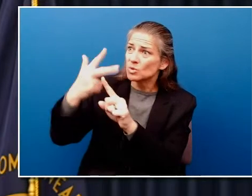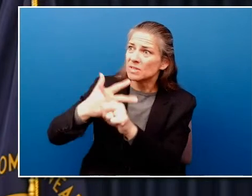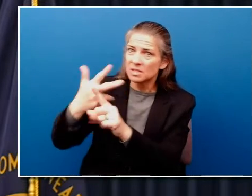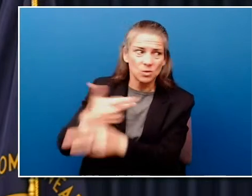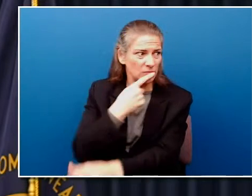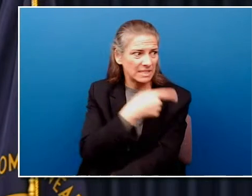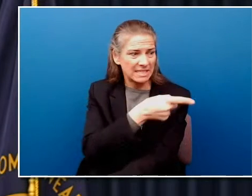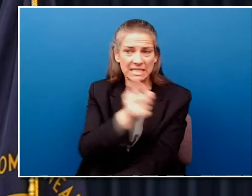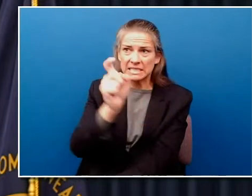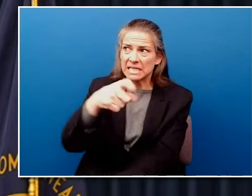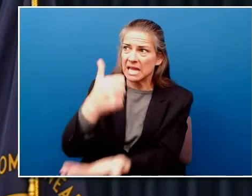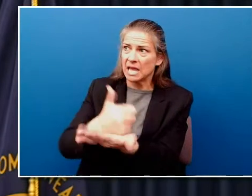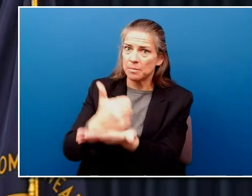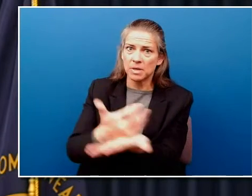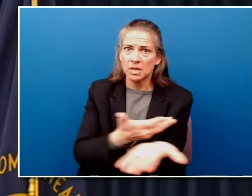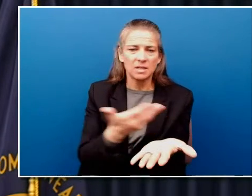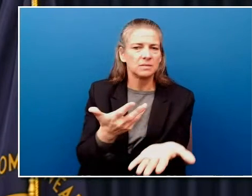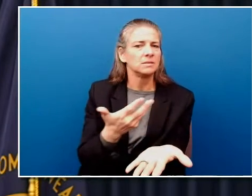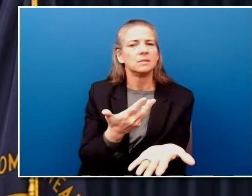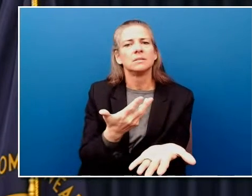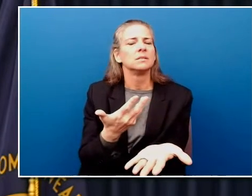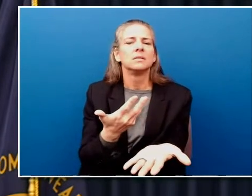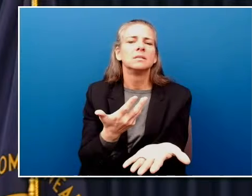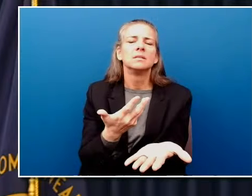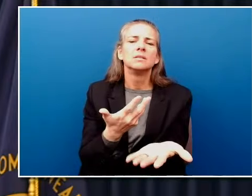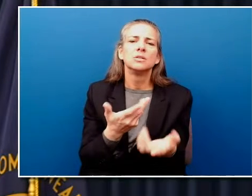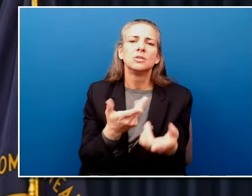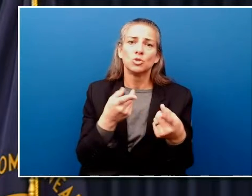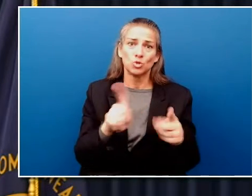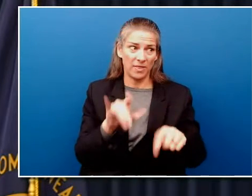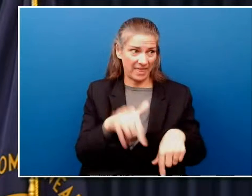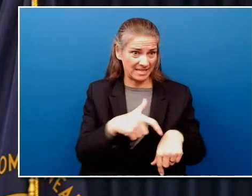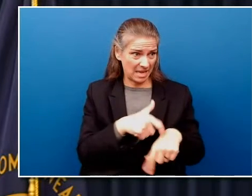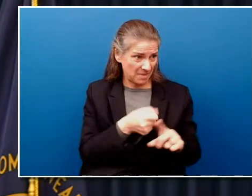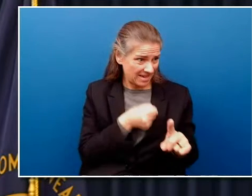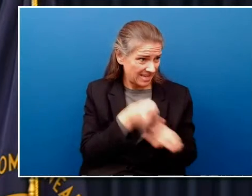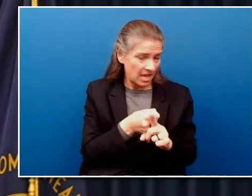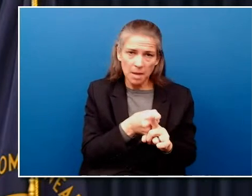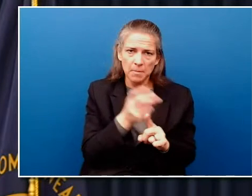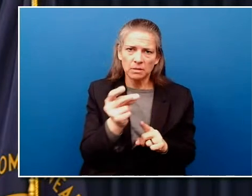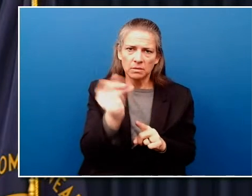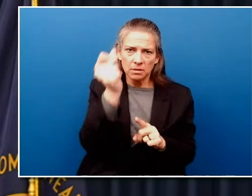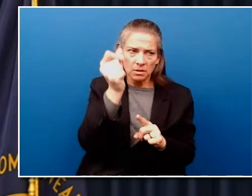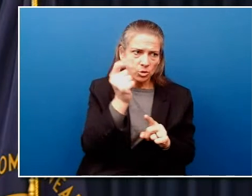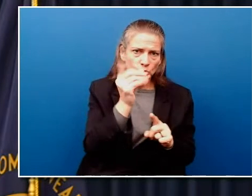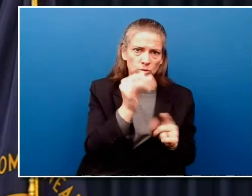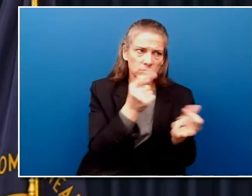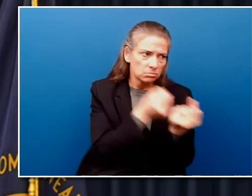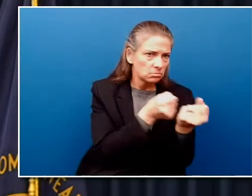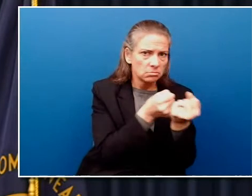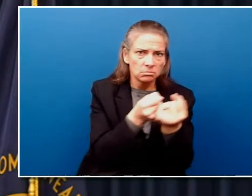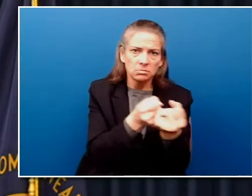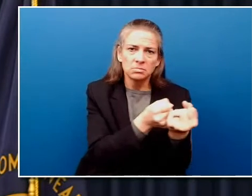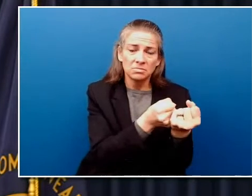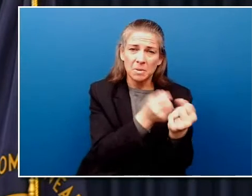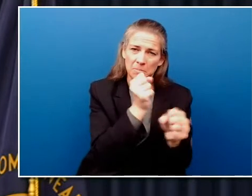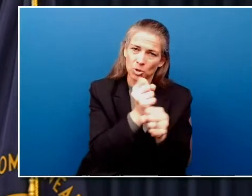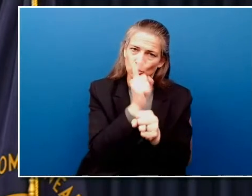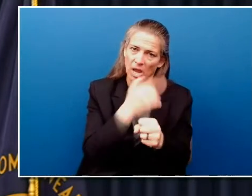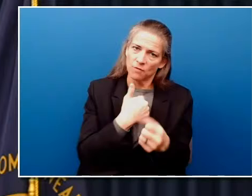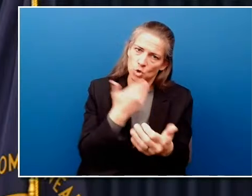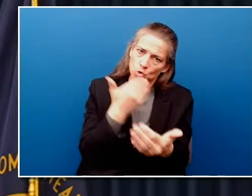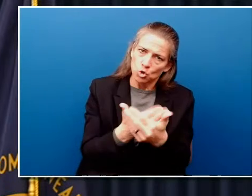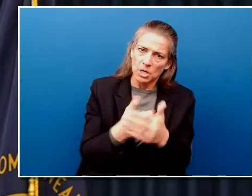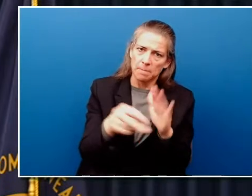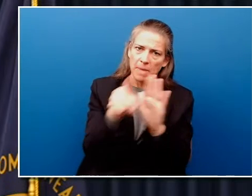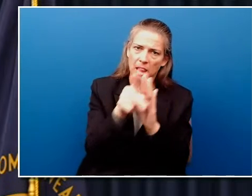So again, in the most challenging times, we need to be there for our neighbors. Let's make sure we have the policy in place that allows us to